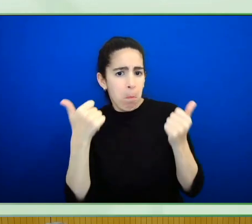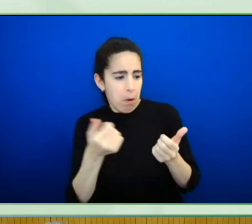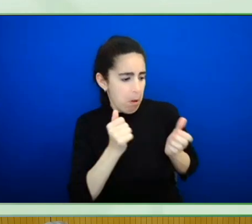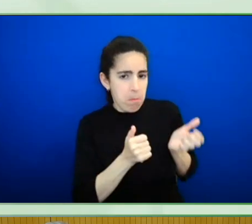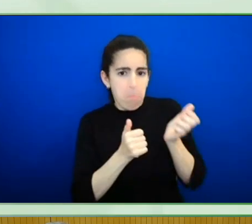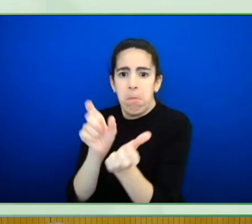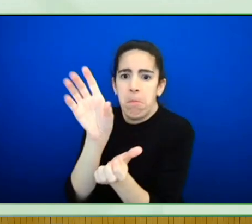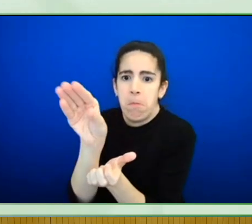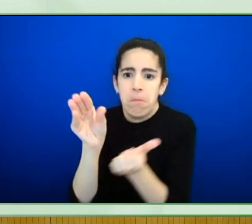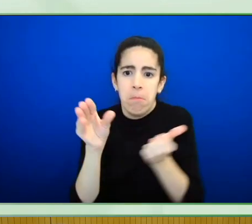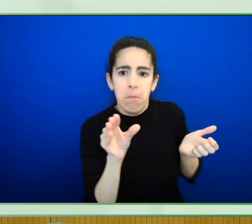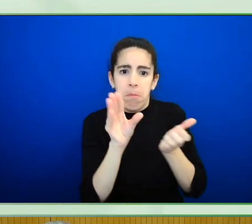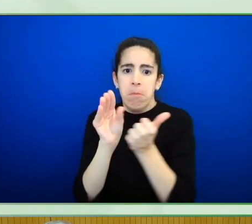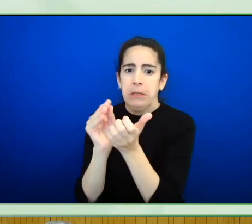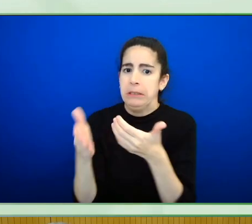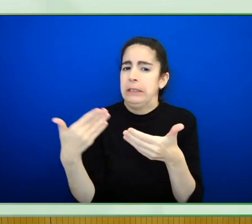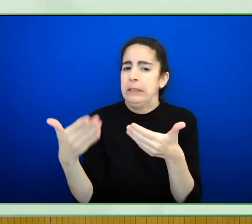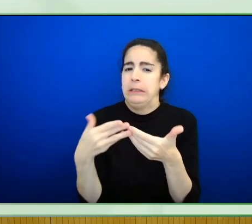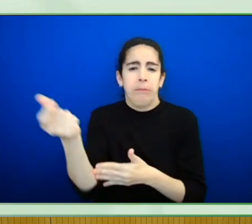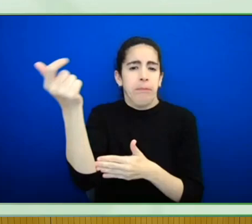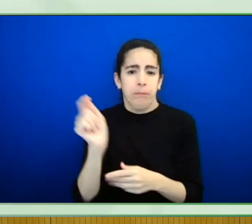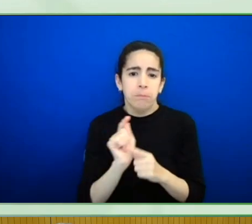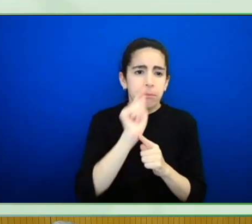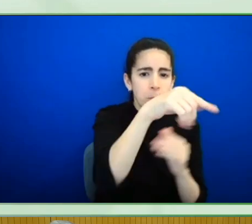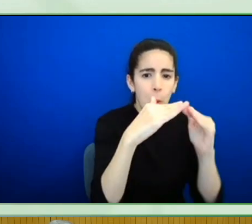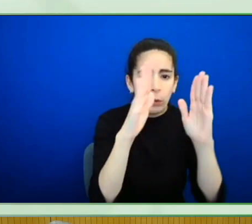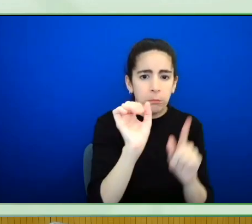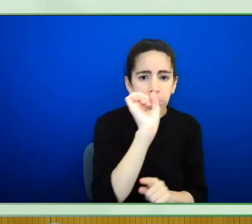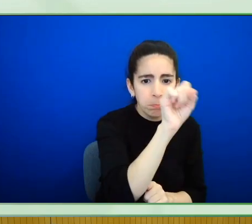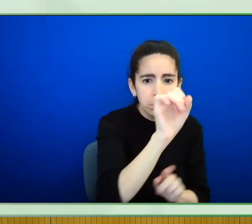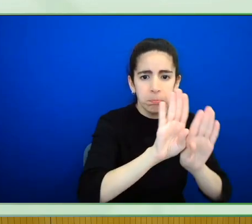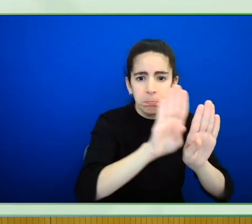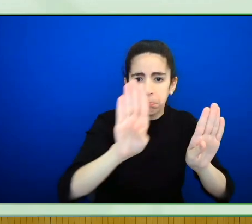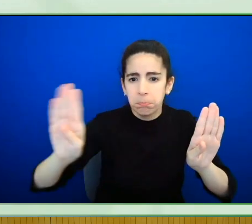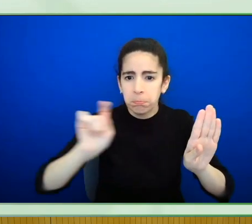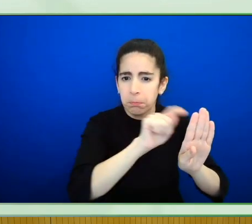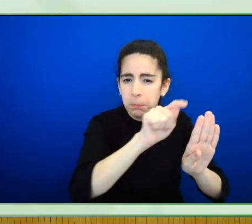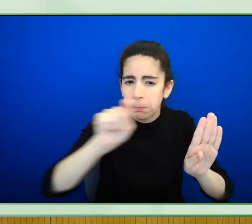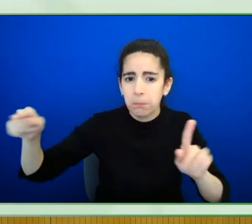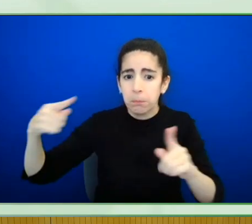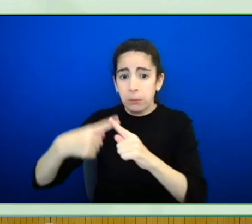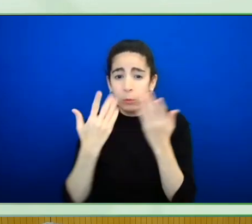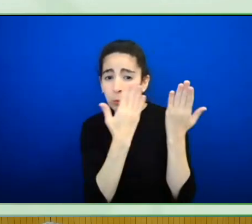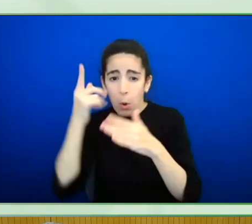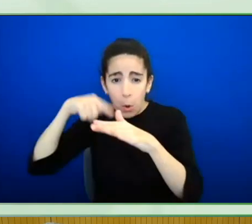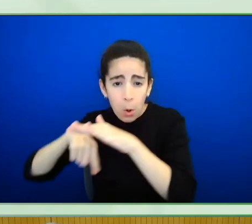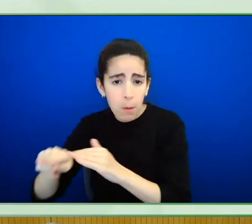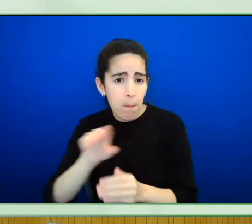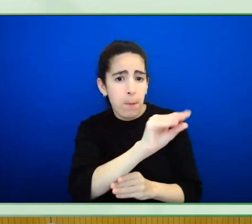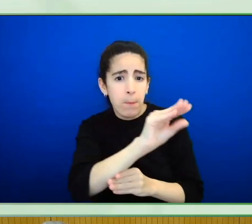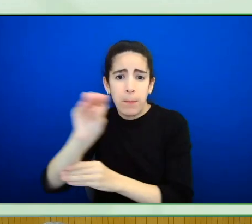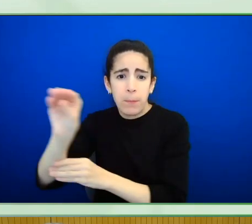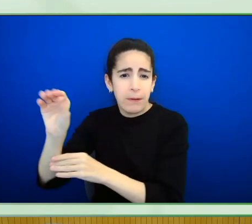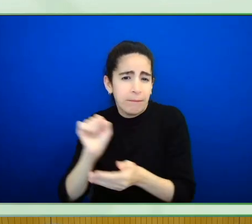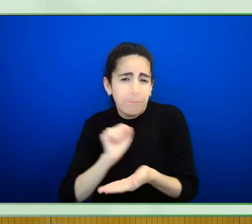door-to-door house visit, and in the schools. And they have found so many people like